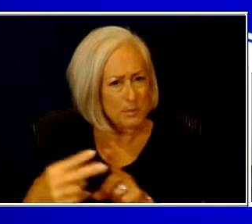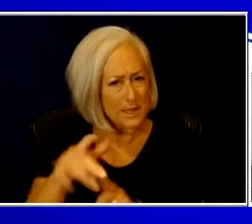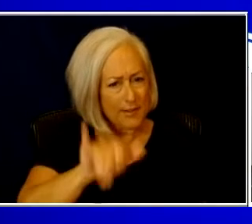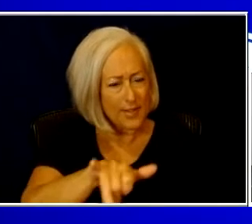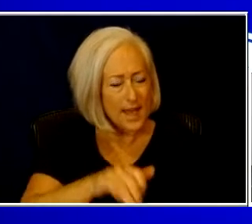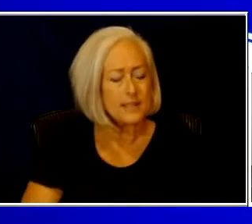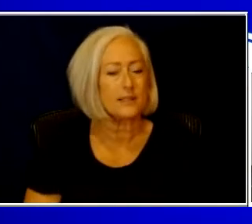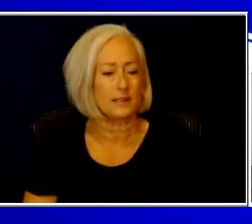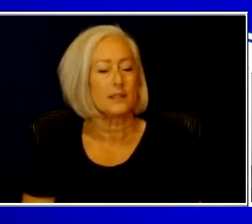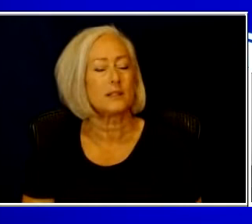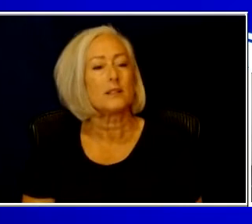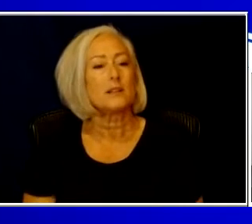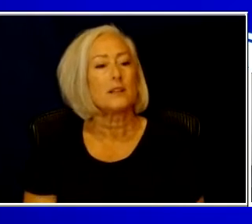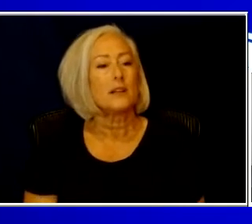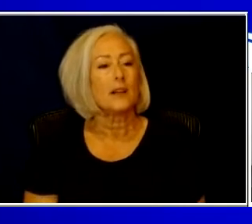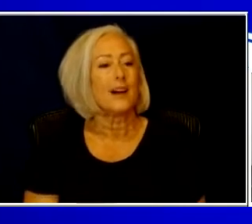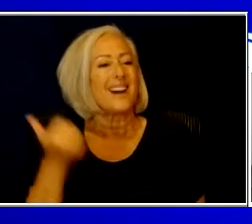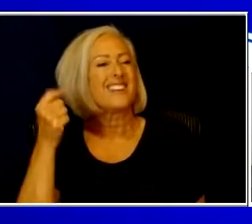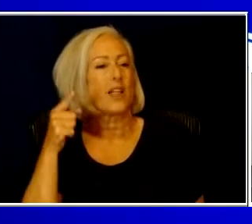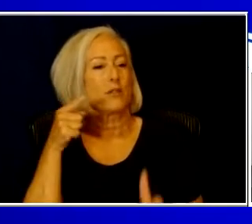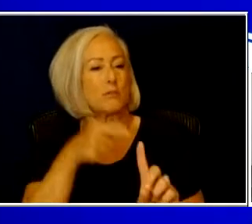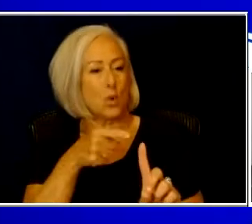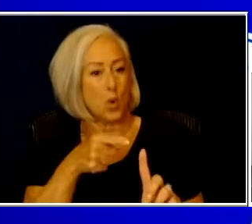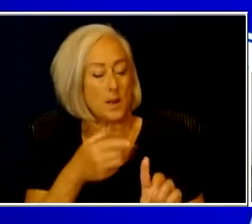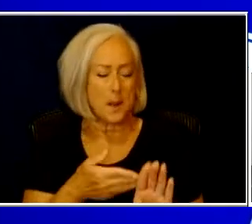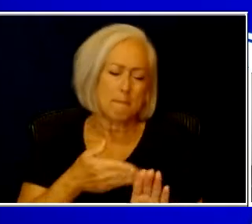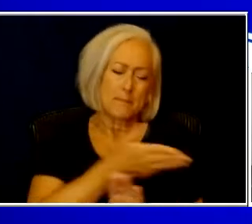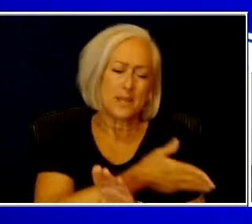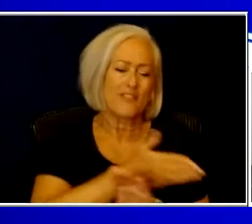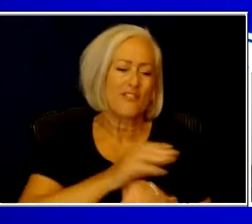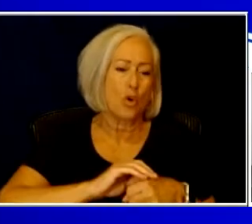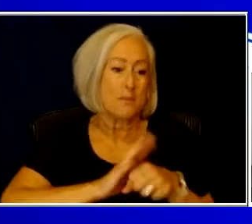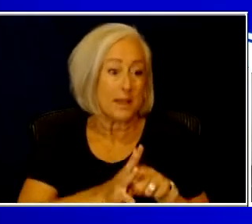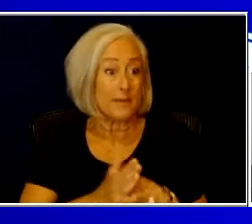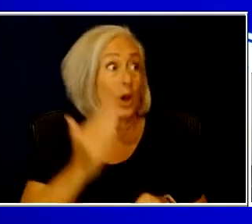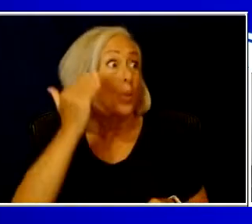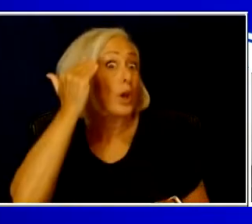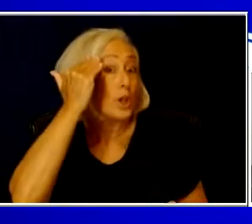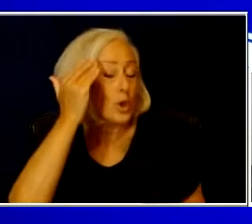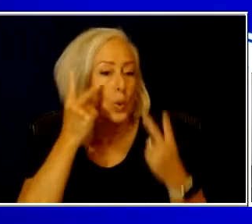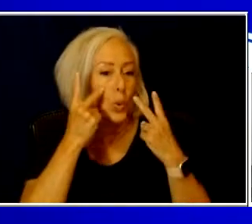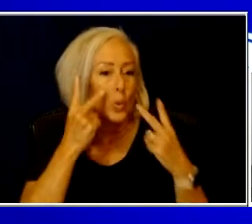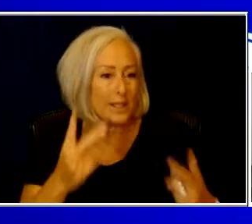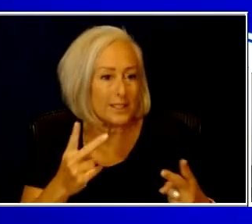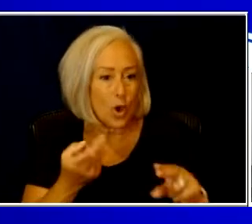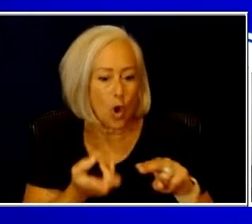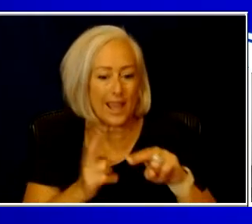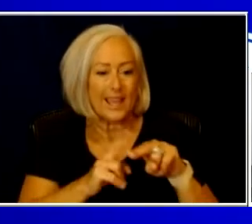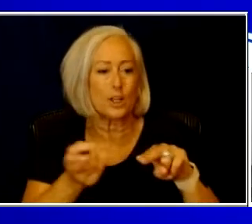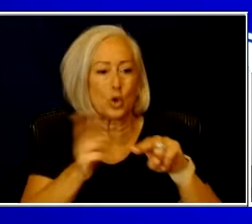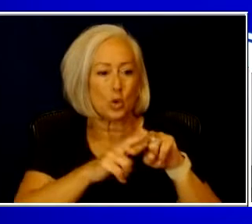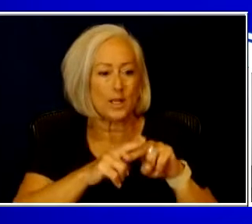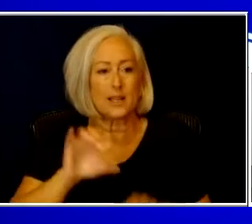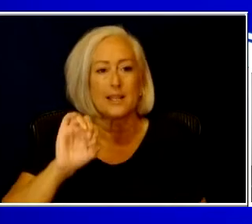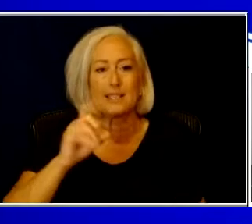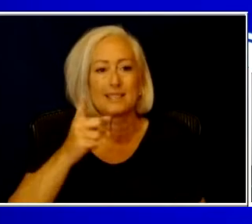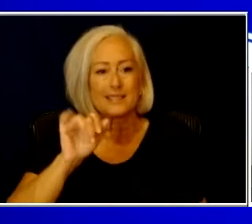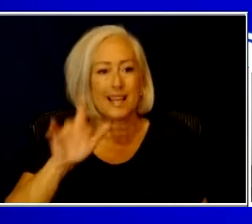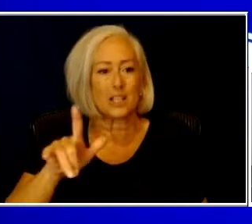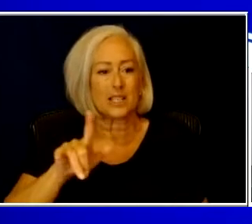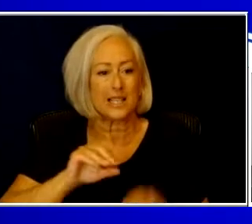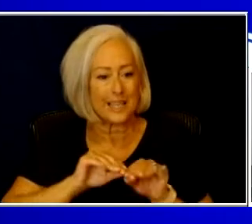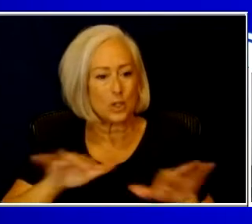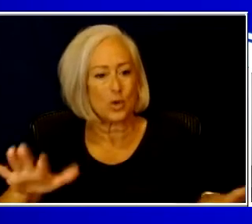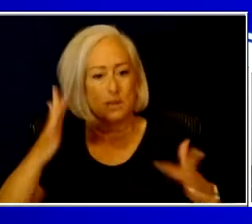another point, however, even before the pandemic, we knew that we were seeing a rise in sexually transmitted infections, including syphilis. I know